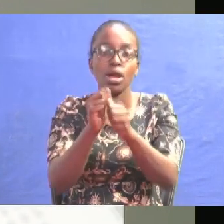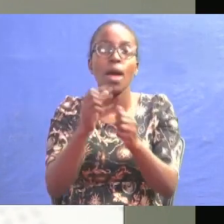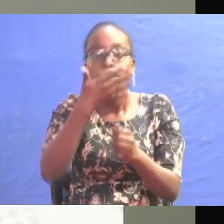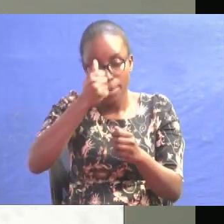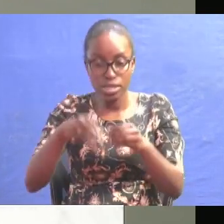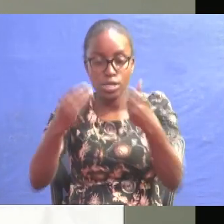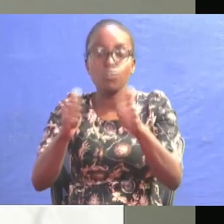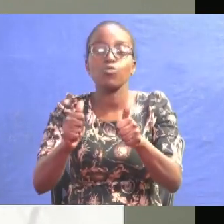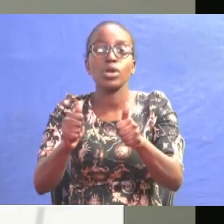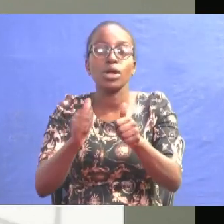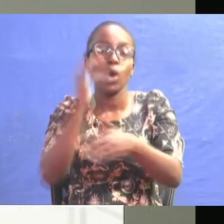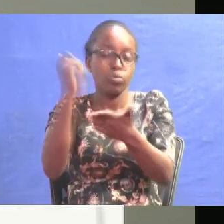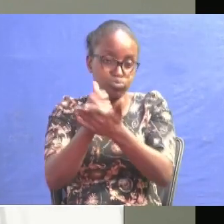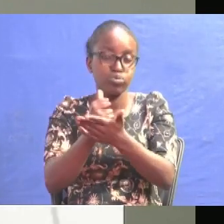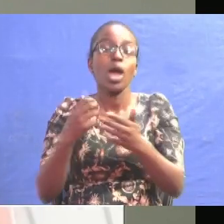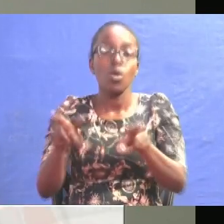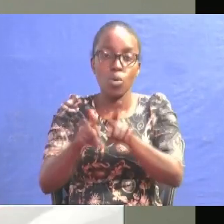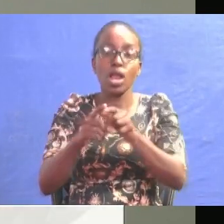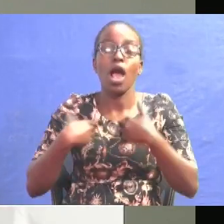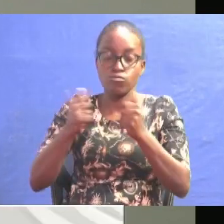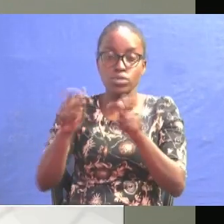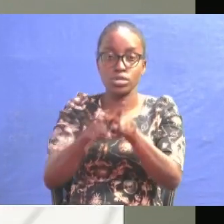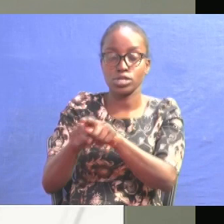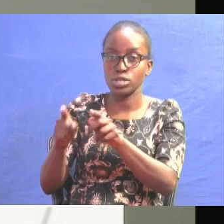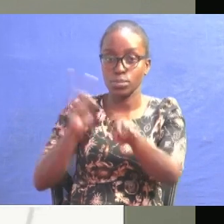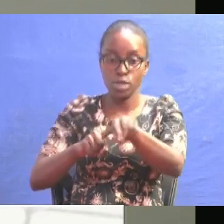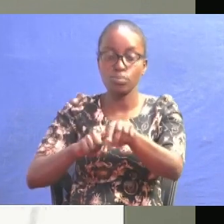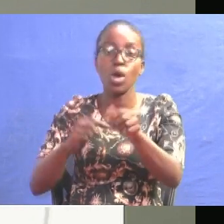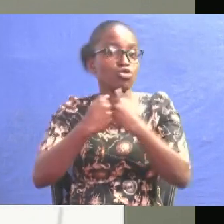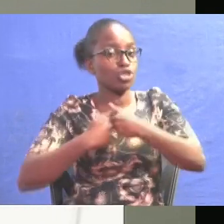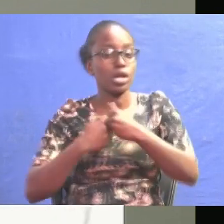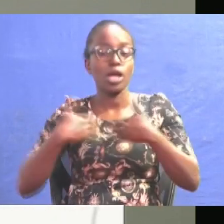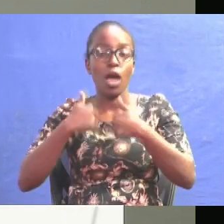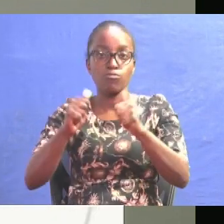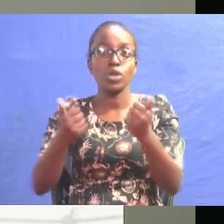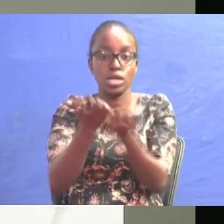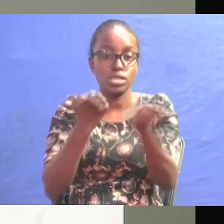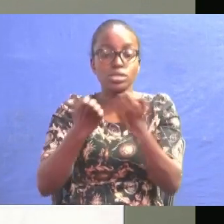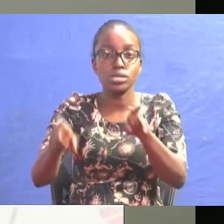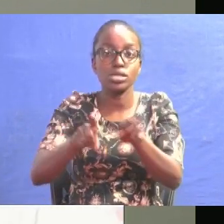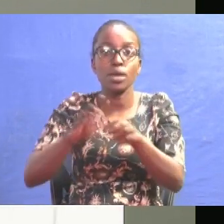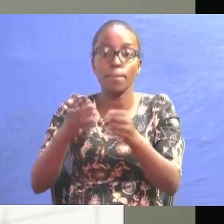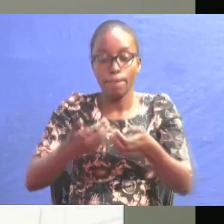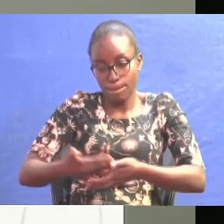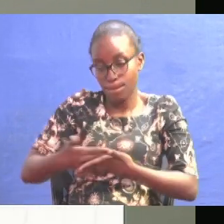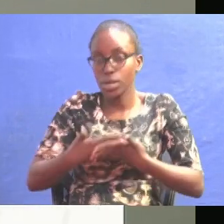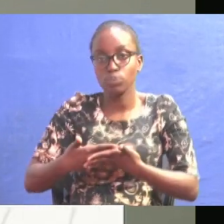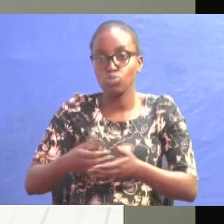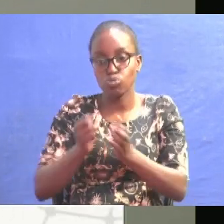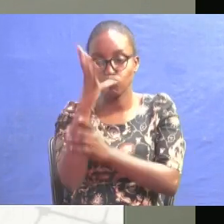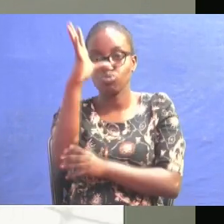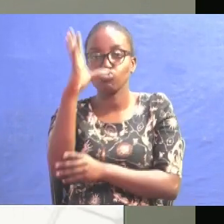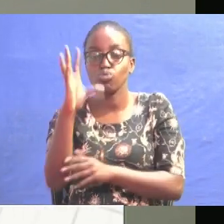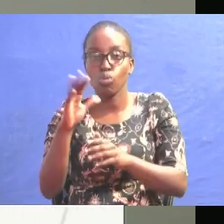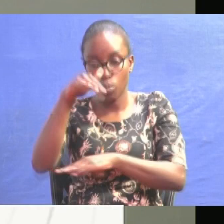we can actually acknowledge, but at the same time we still have challenges for it. Because when a baby is growing, there is a